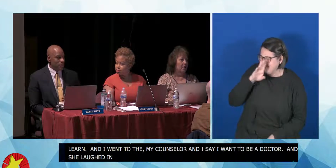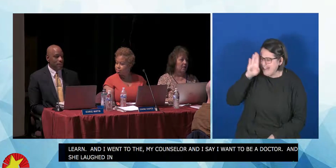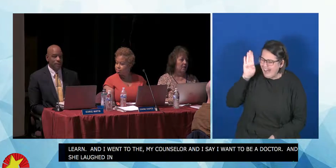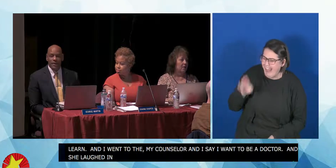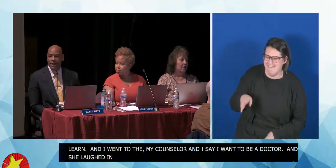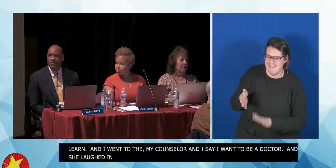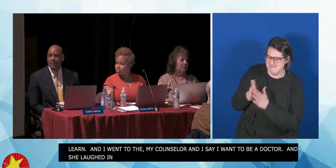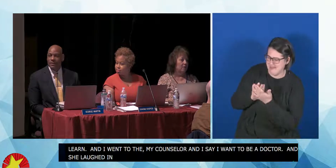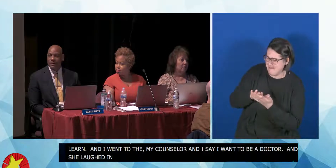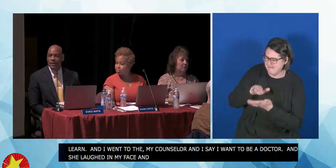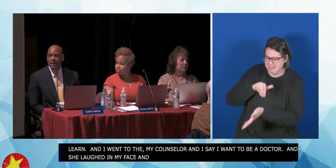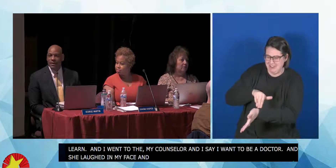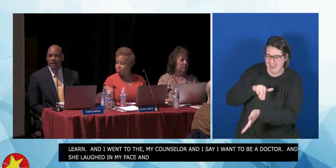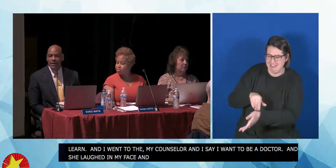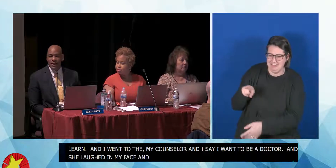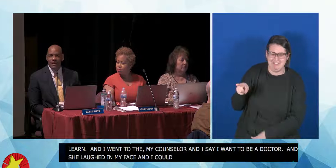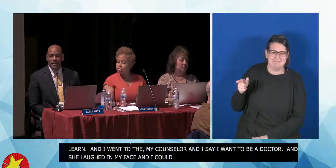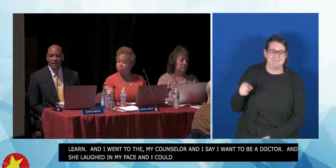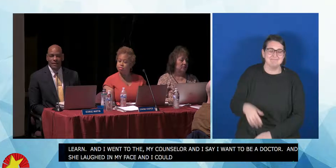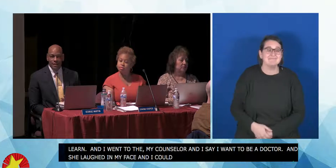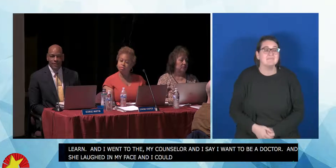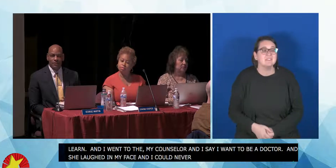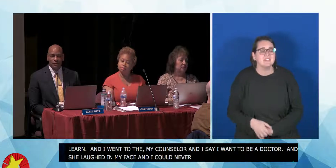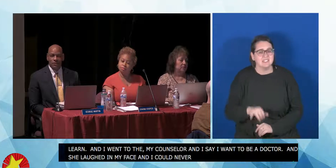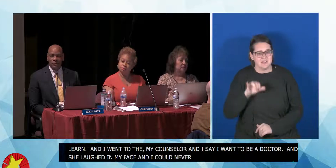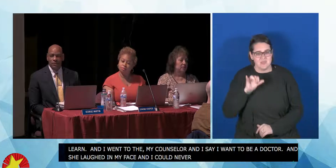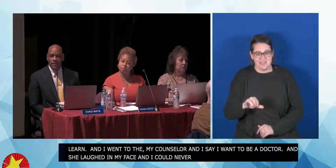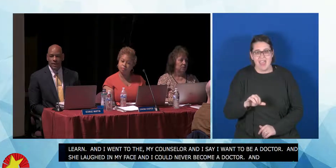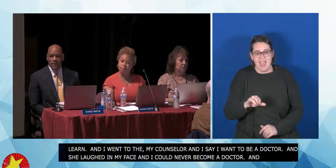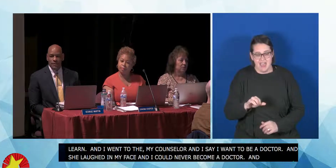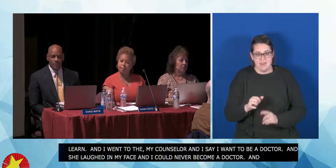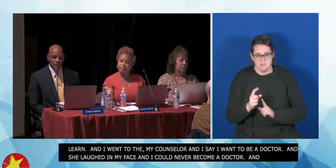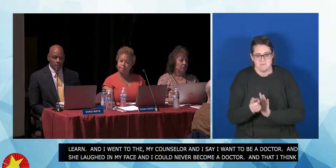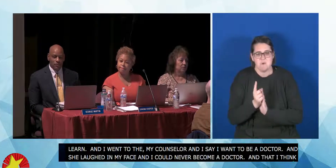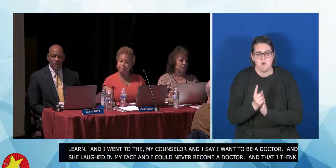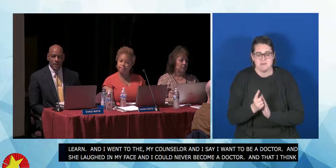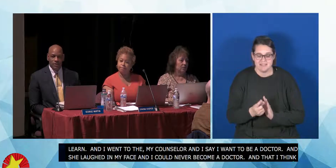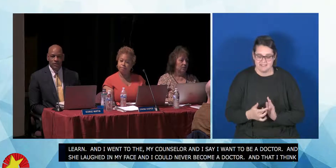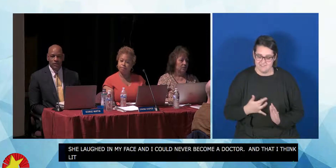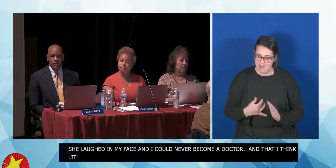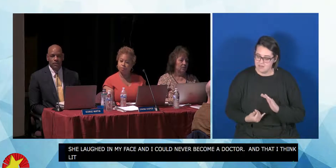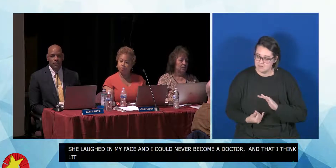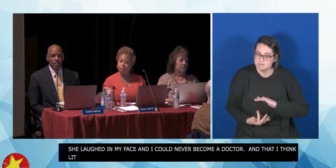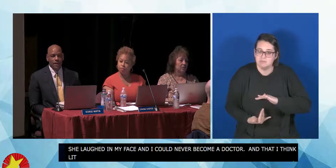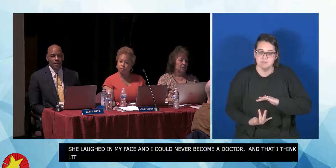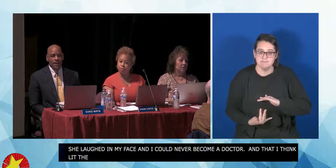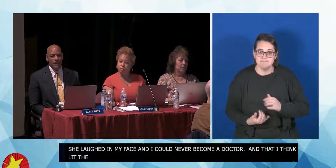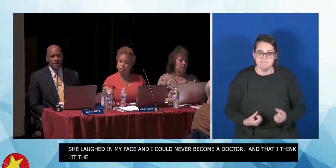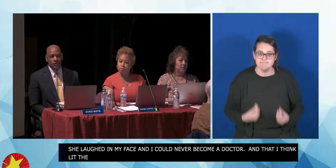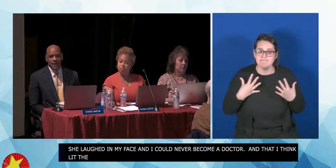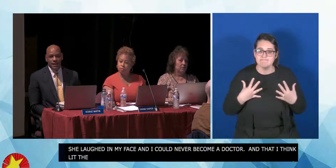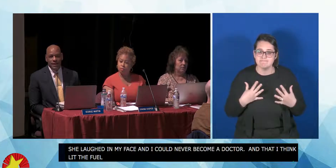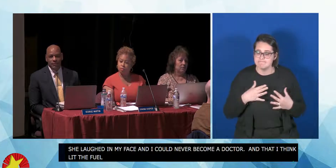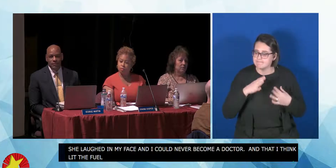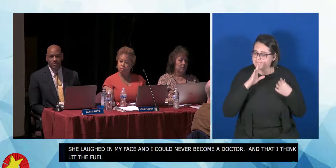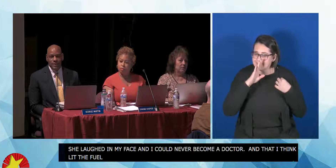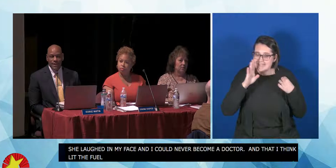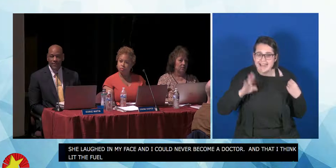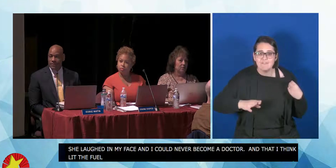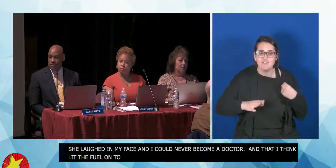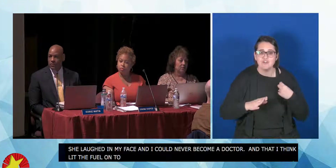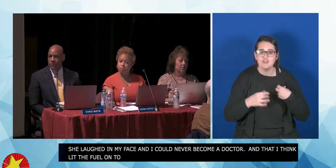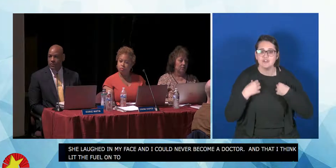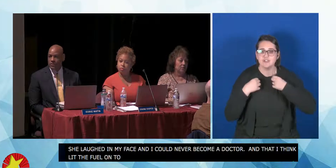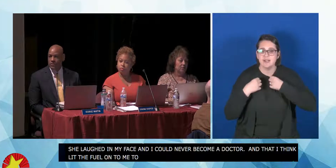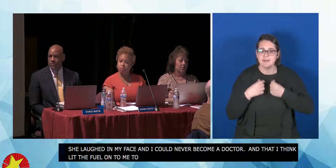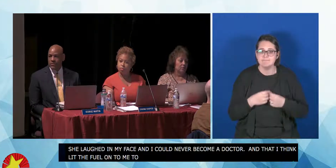never become a doctor. And that, I think, lit the fuel under me to never have kids